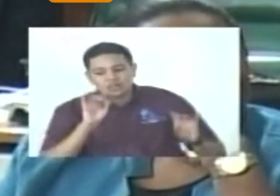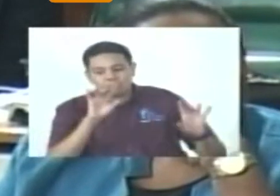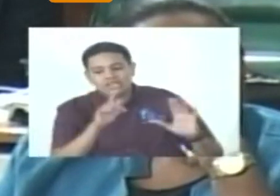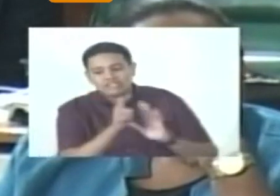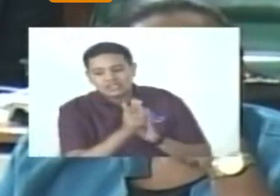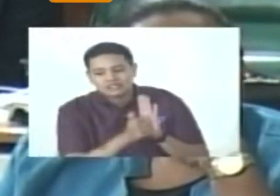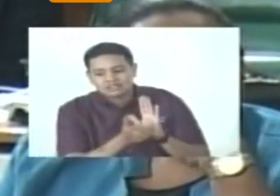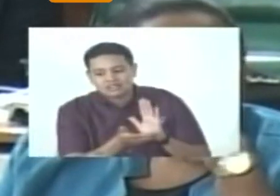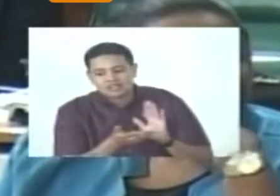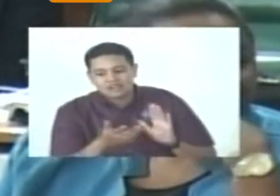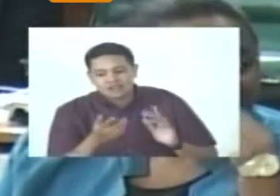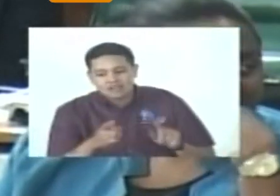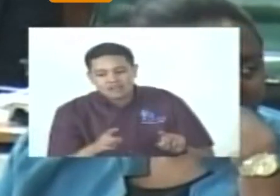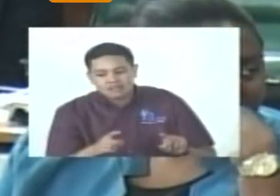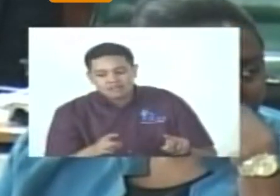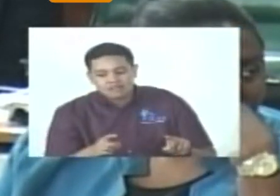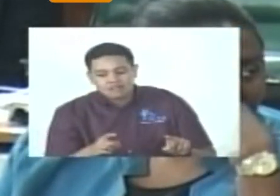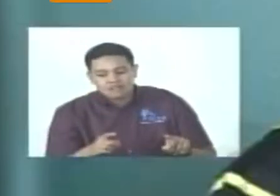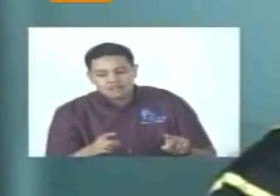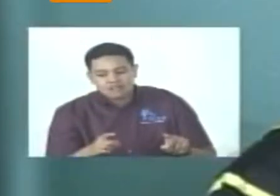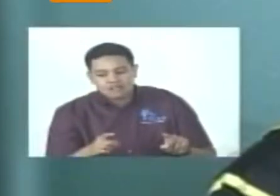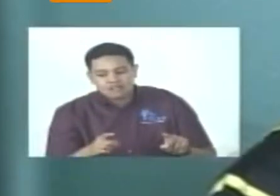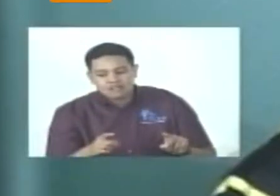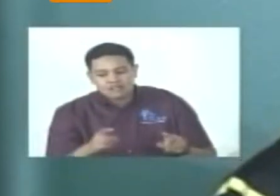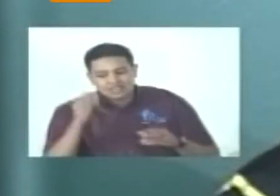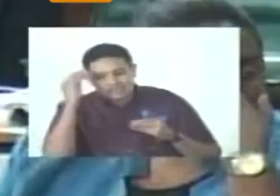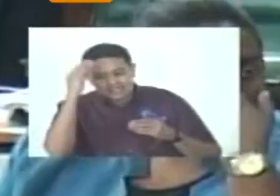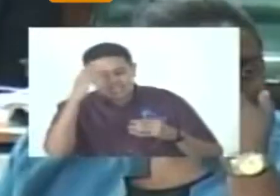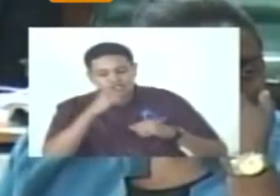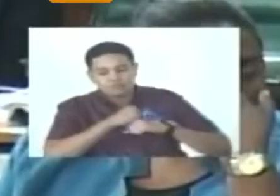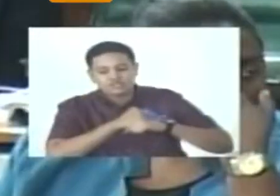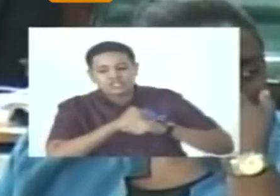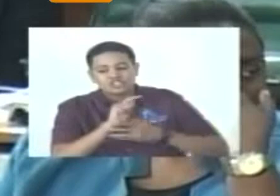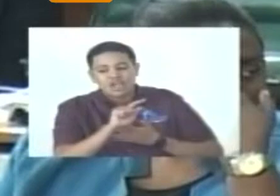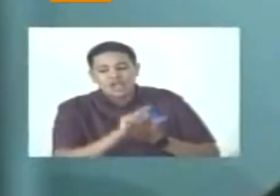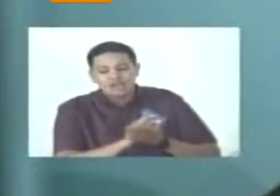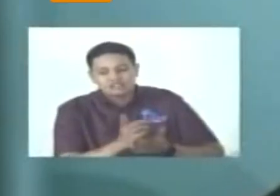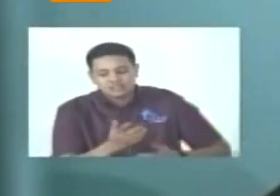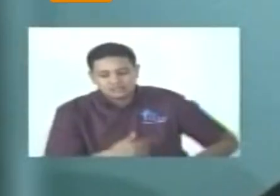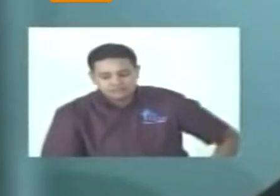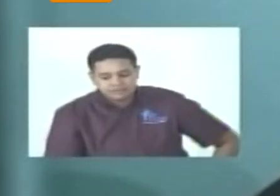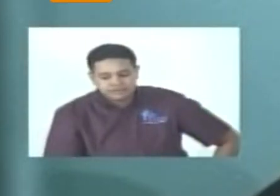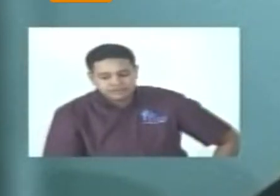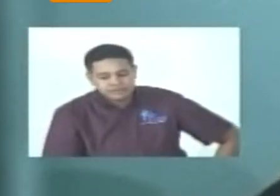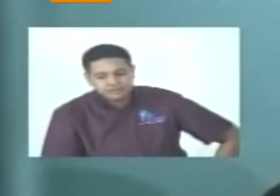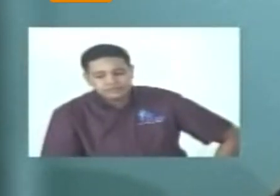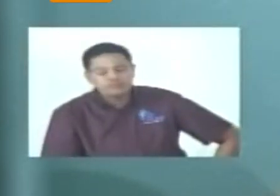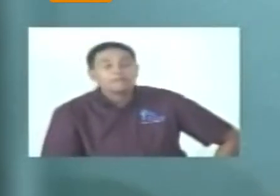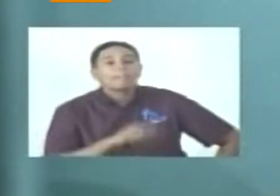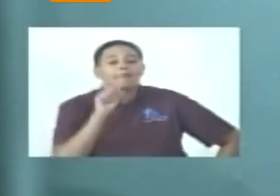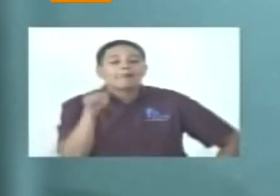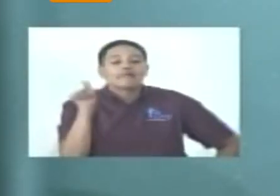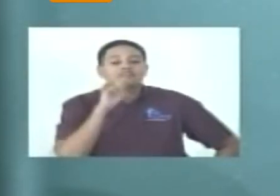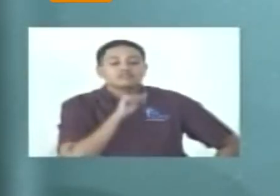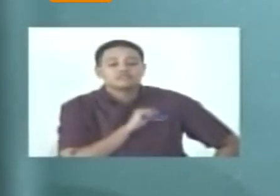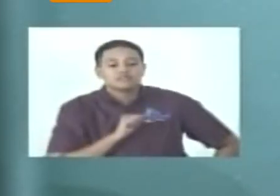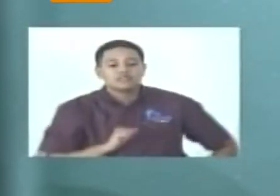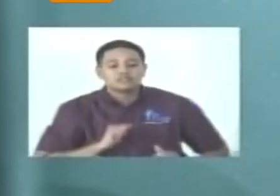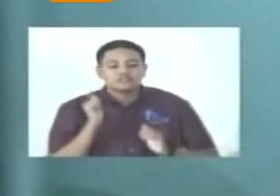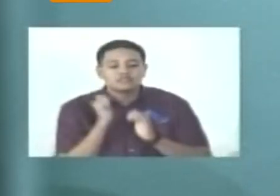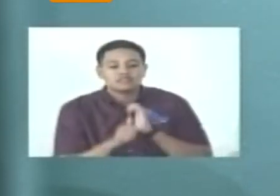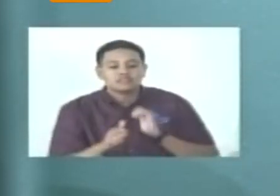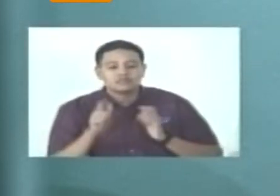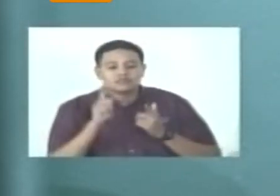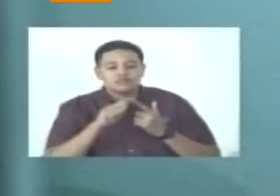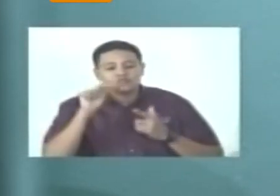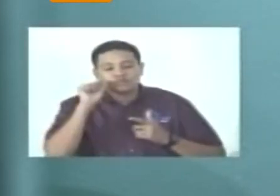agenda. I thank you. The Data Protection Act, Mr. President. Thank you very much. The question is that the Senate be adjourned for till